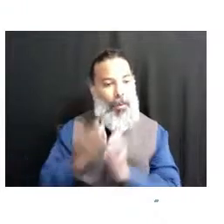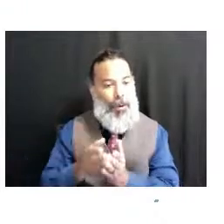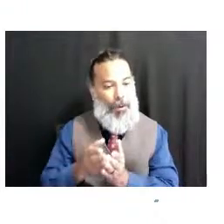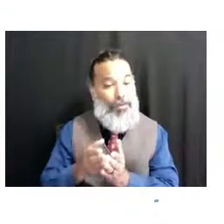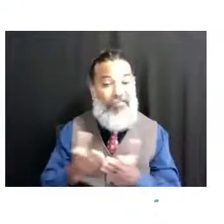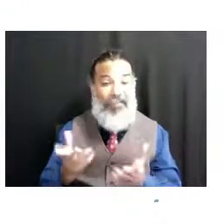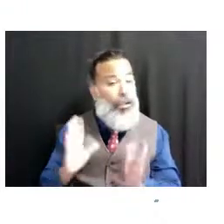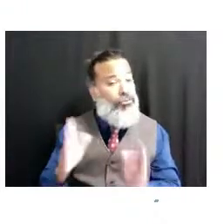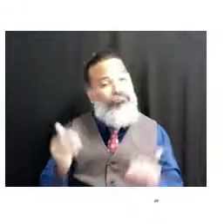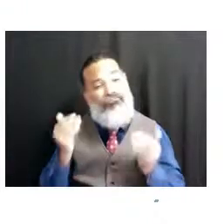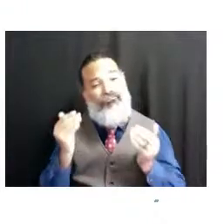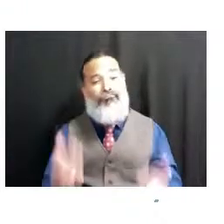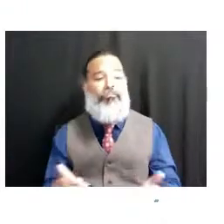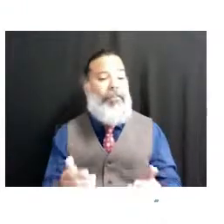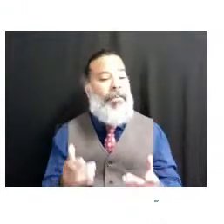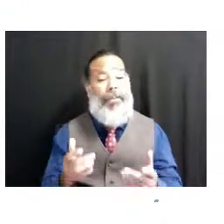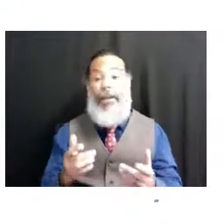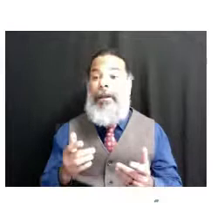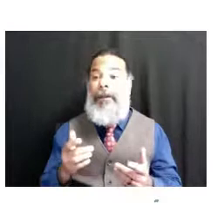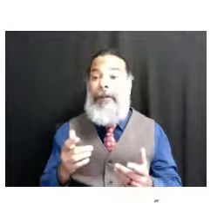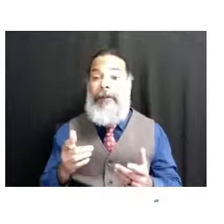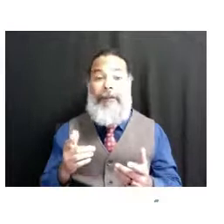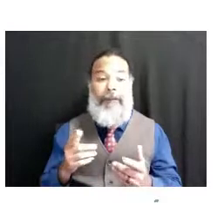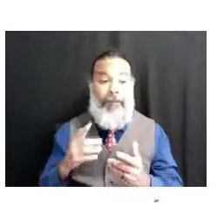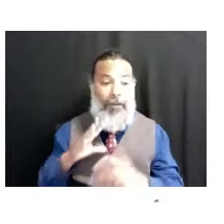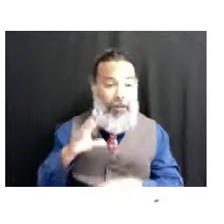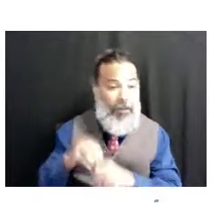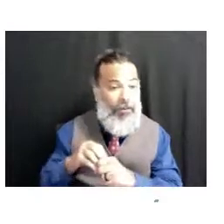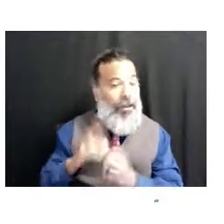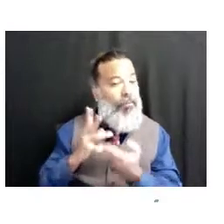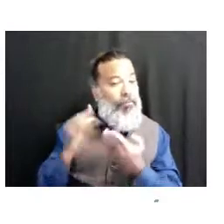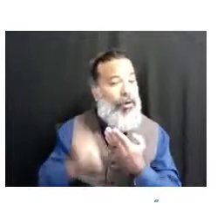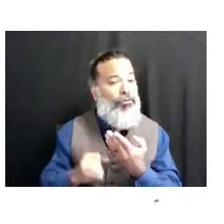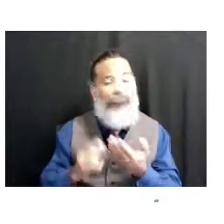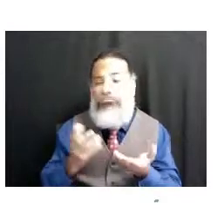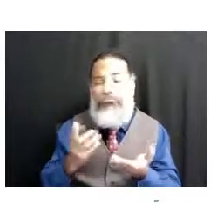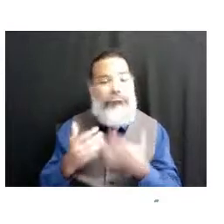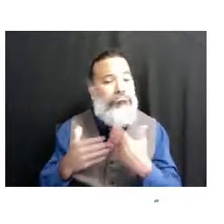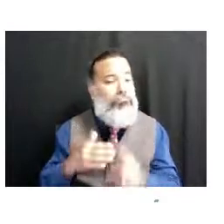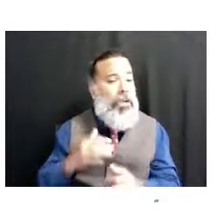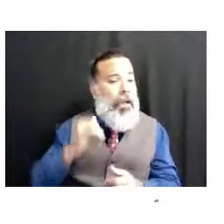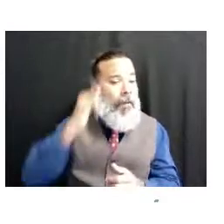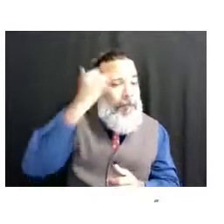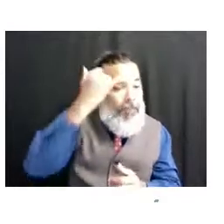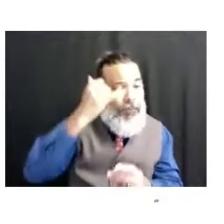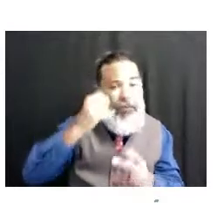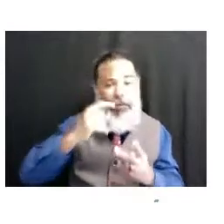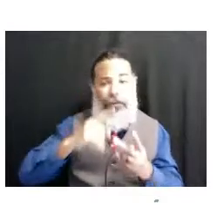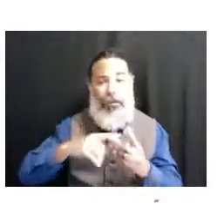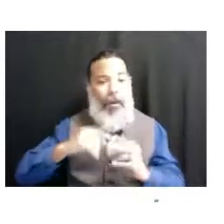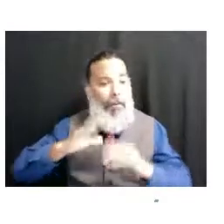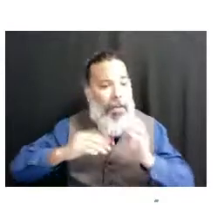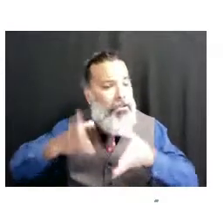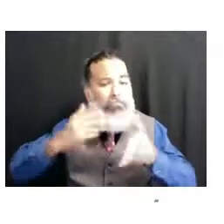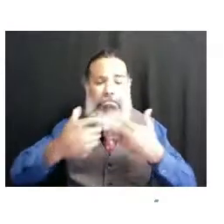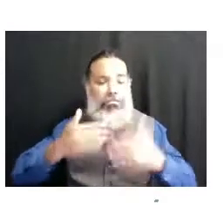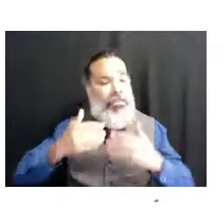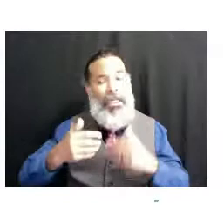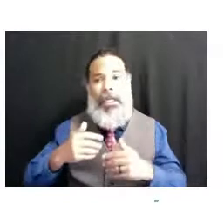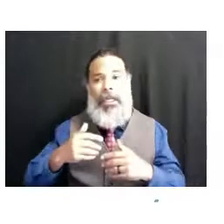went ahead when he was involved with projects, no matter whether it was a Buffalo or whether it was a building.